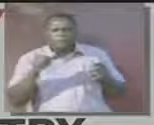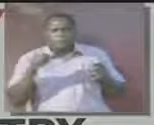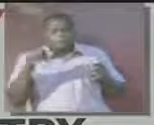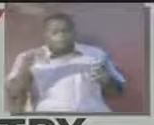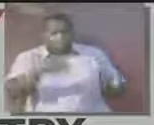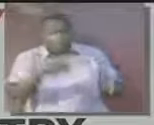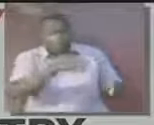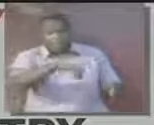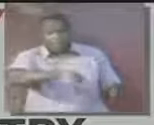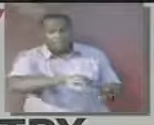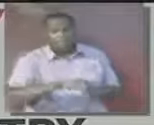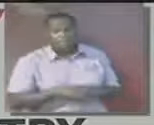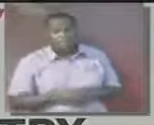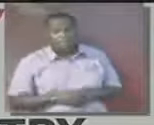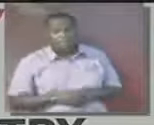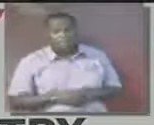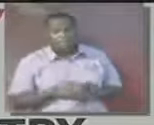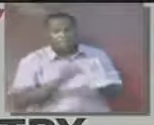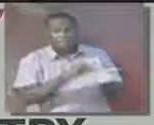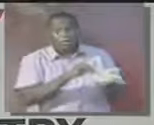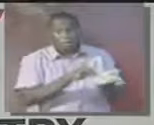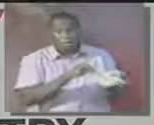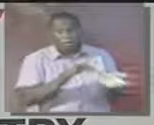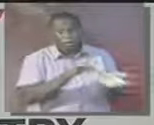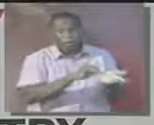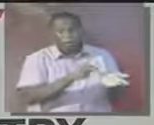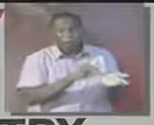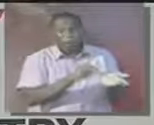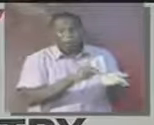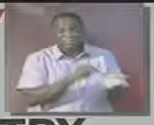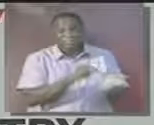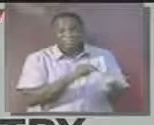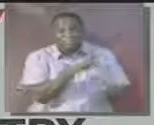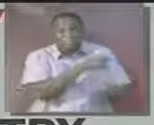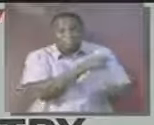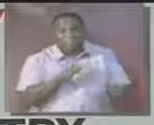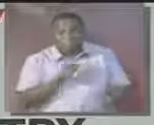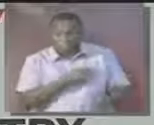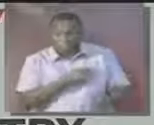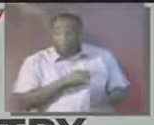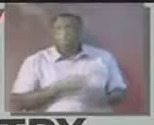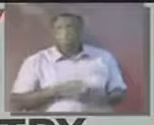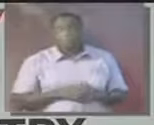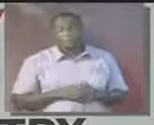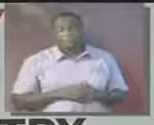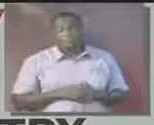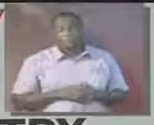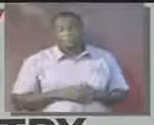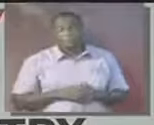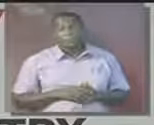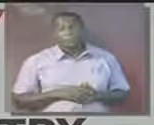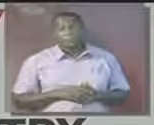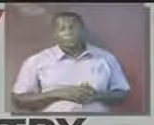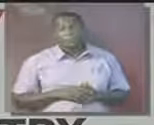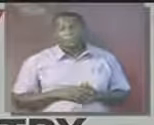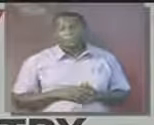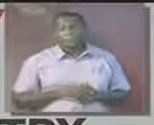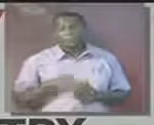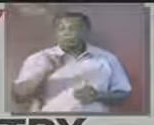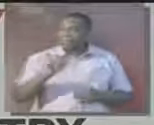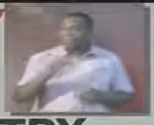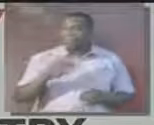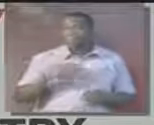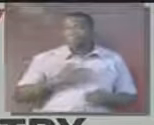take advantage of our healthcare workers again. So that's my plea this morning.